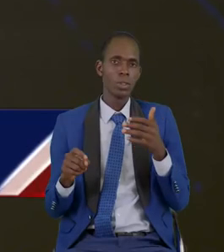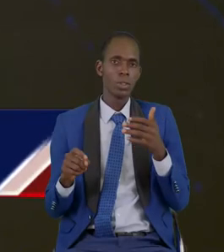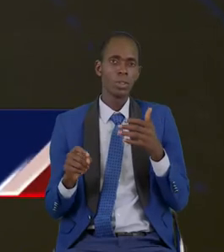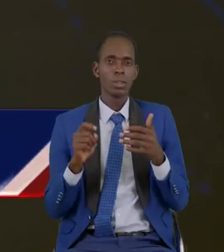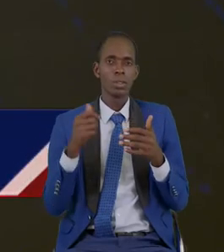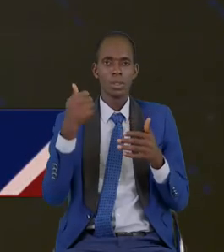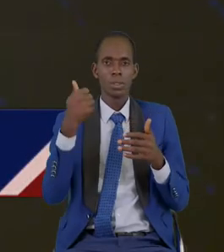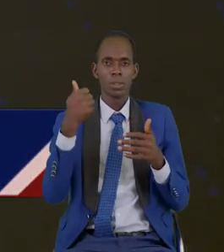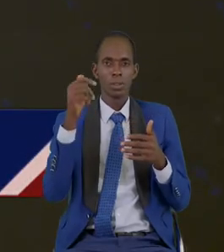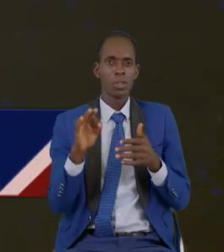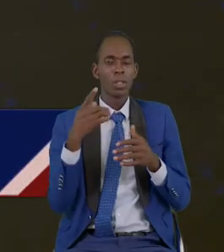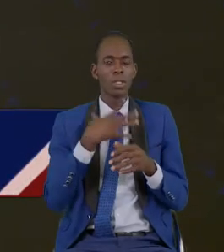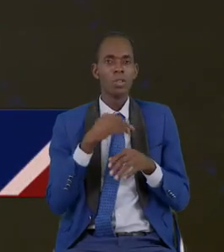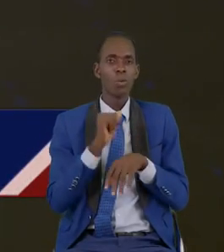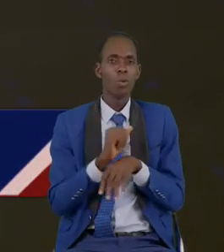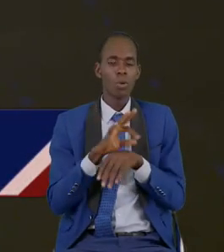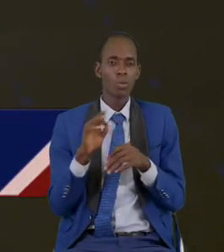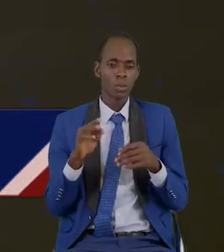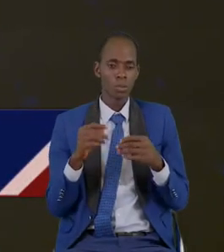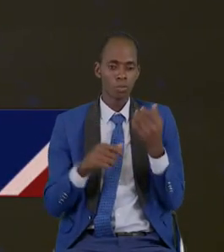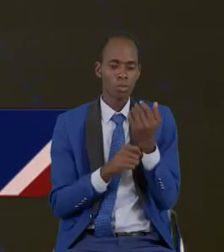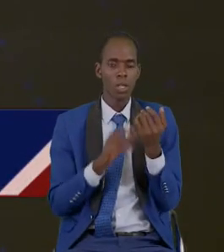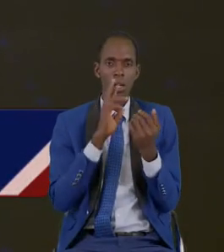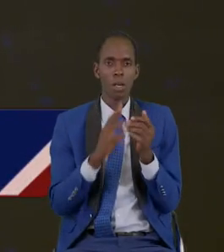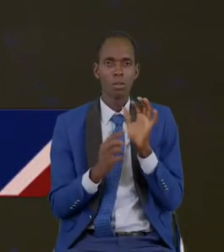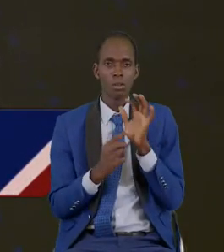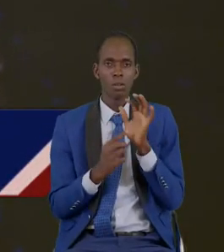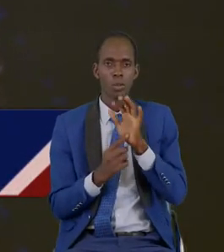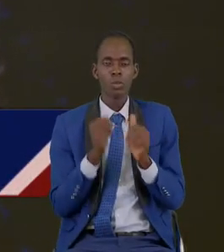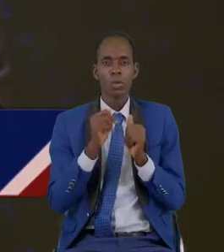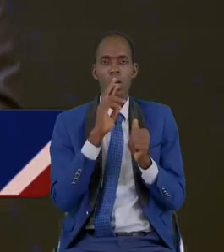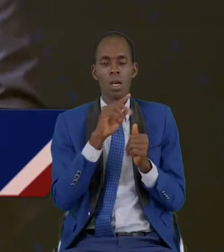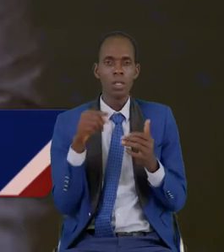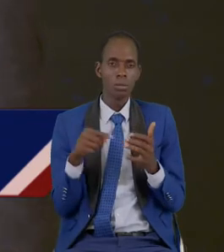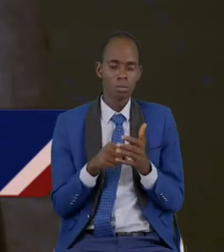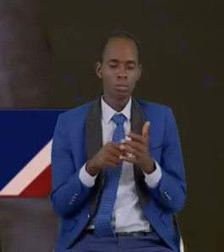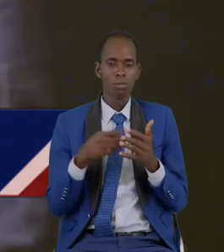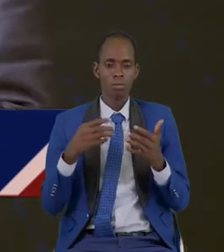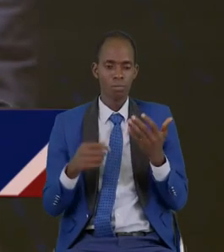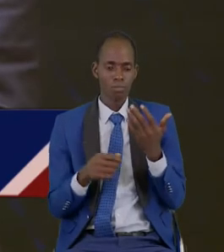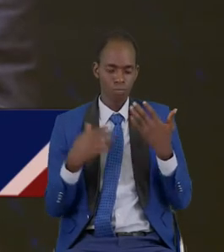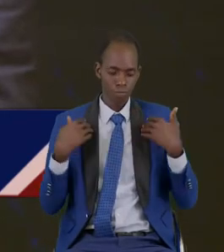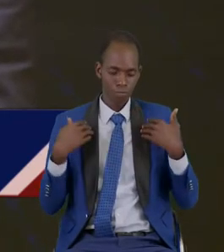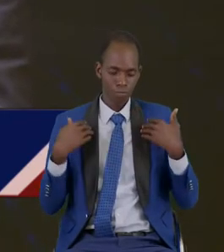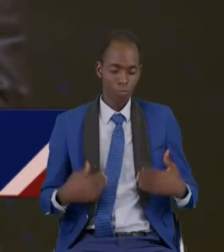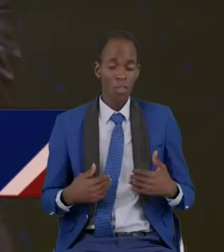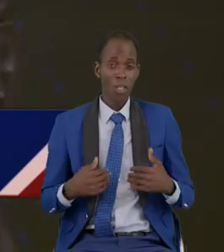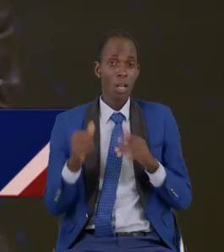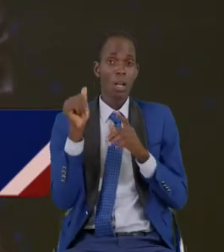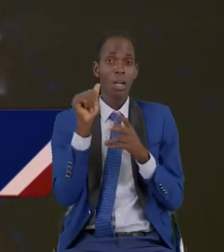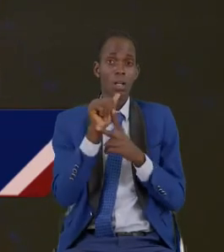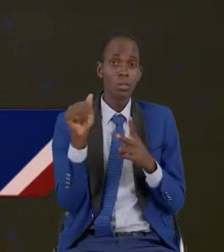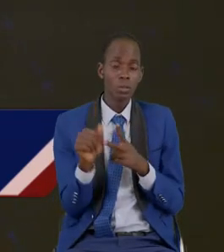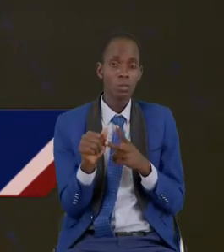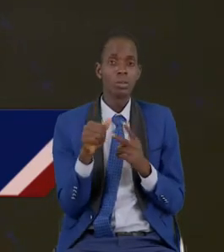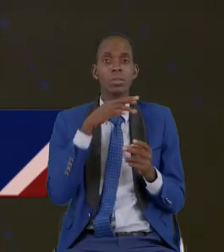manifest, which are these: adultery, fornication, uncleanness, lasciviousness. Look at verse 20. And then in